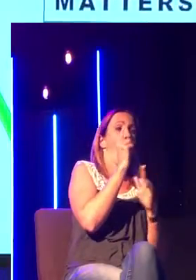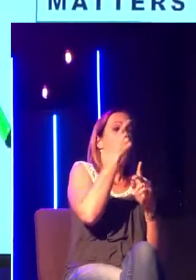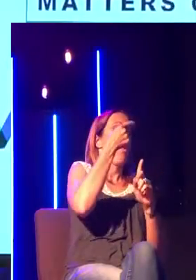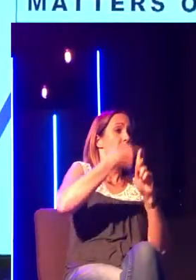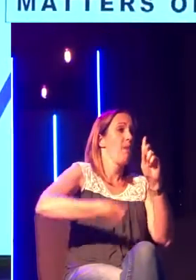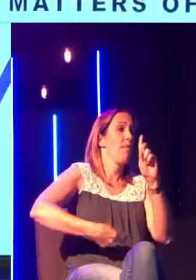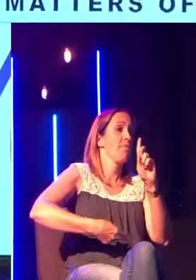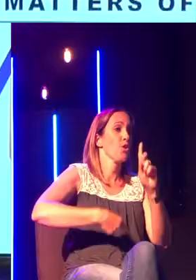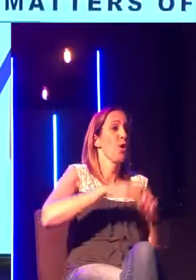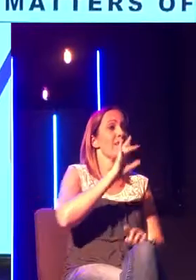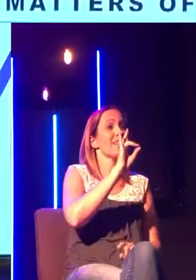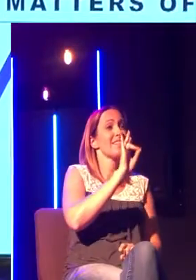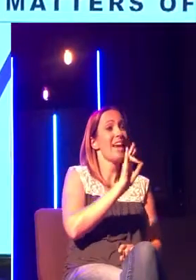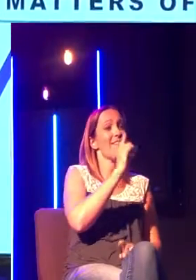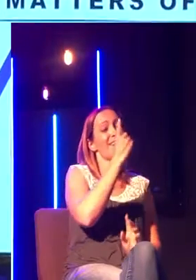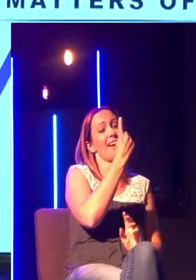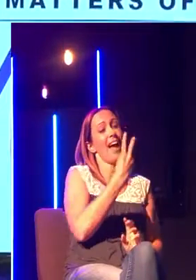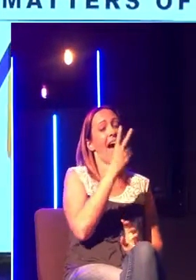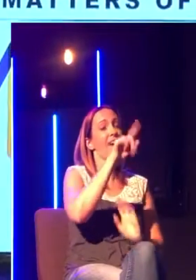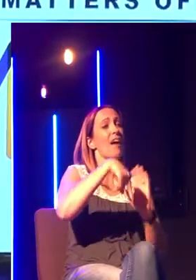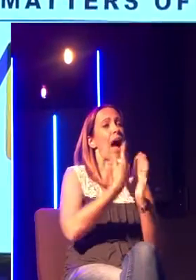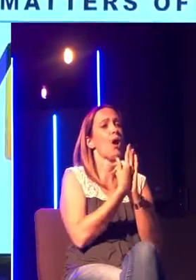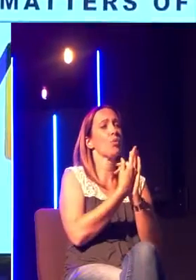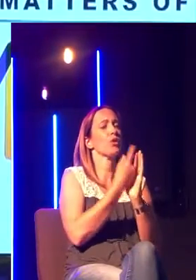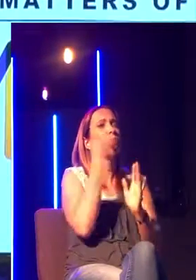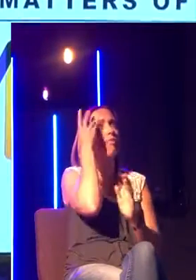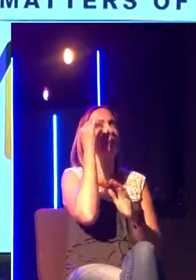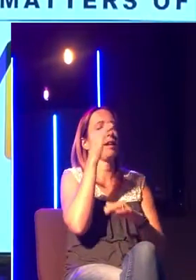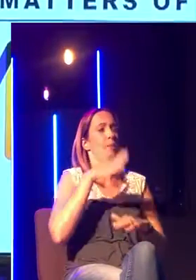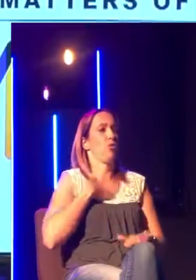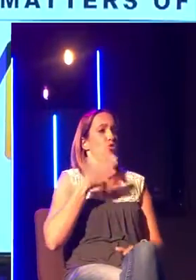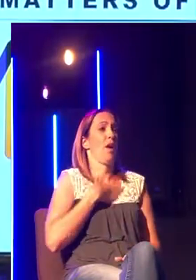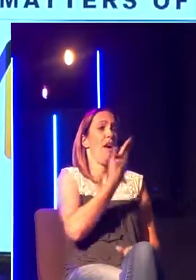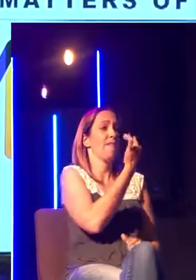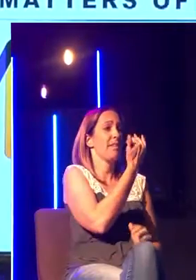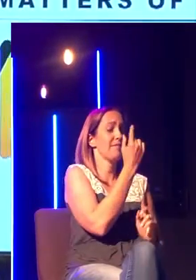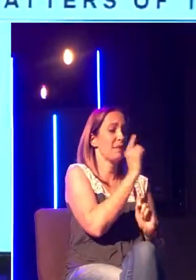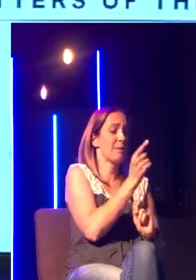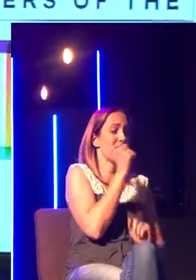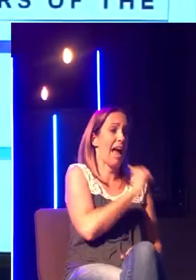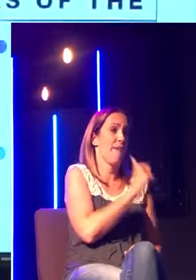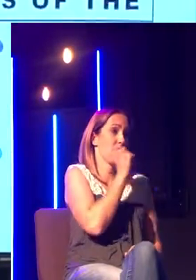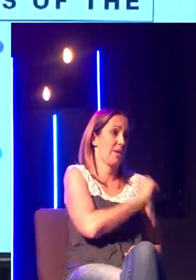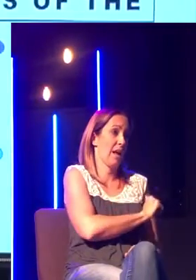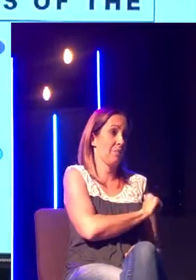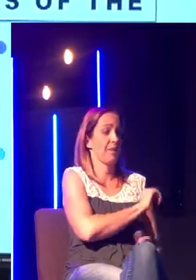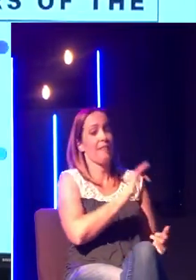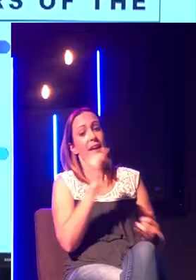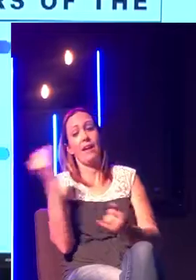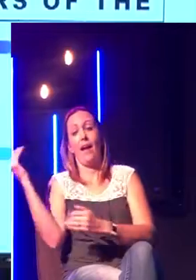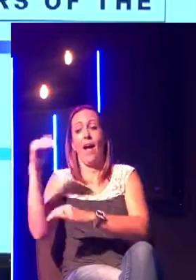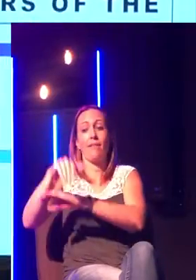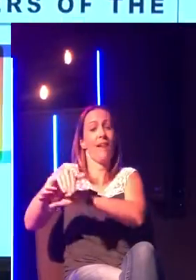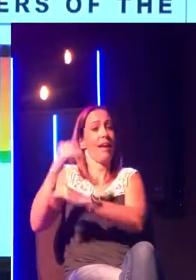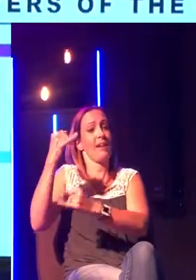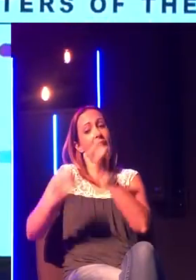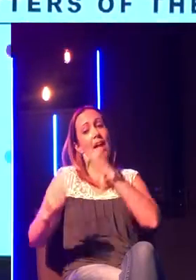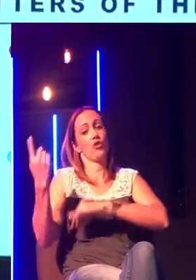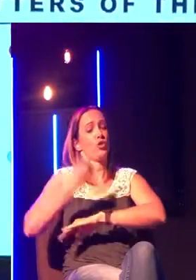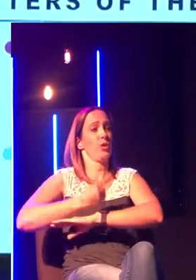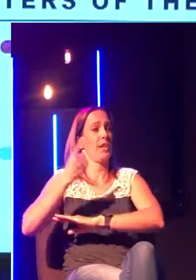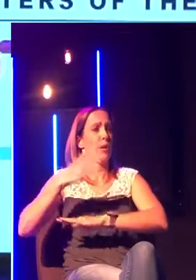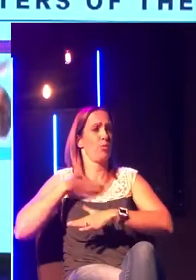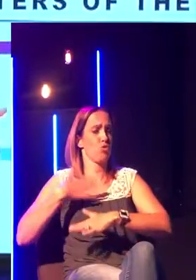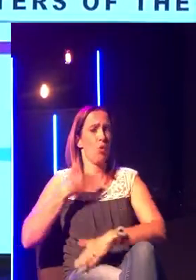spent 7.5 hours reflecting in joy. 15 minutes a day. If you will end your day with joy, looking at the things that you've